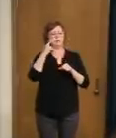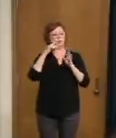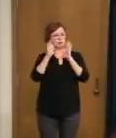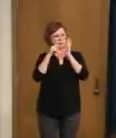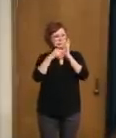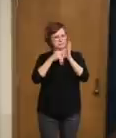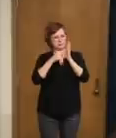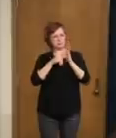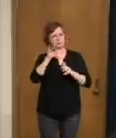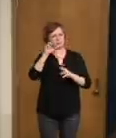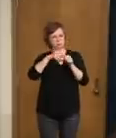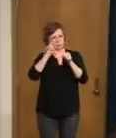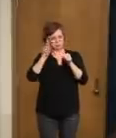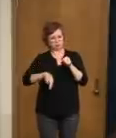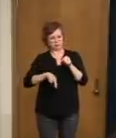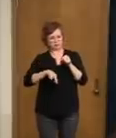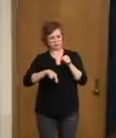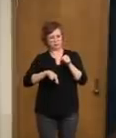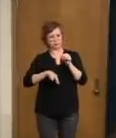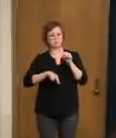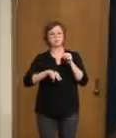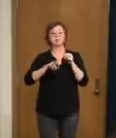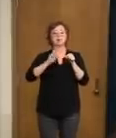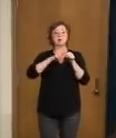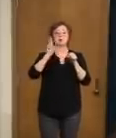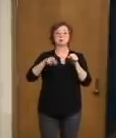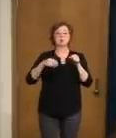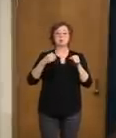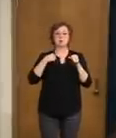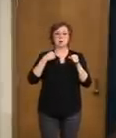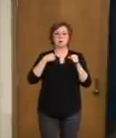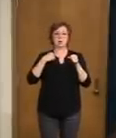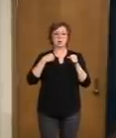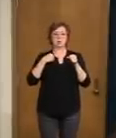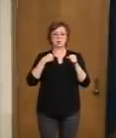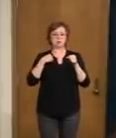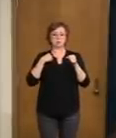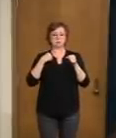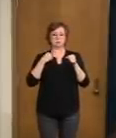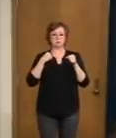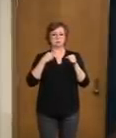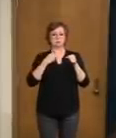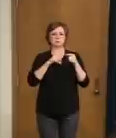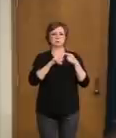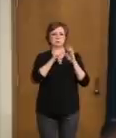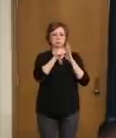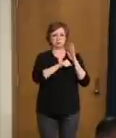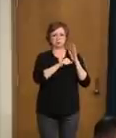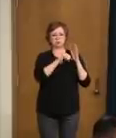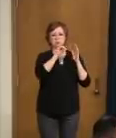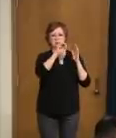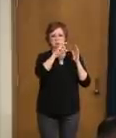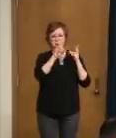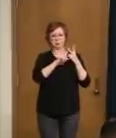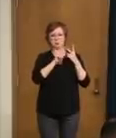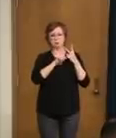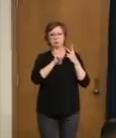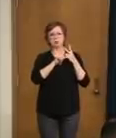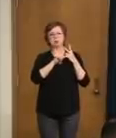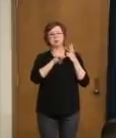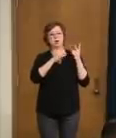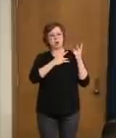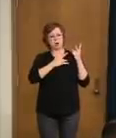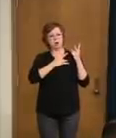Regina as an example, as Regina has multiple units that care for high acuity patients, whether it's a surgical ICU, cardiac care unit, regular ICU, and